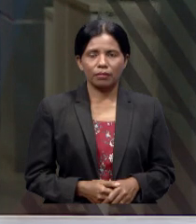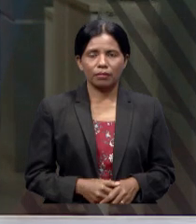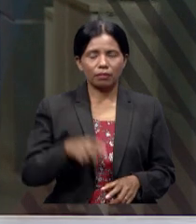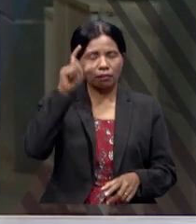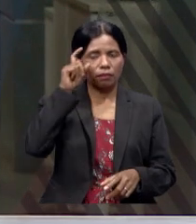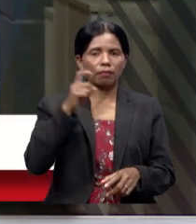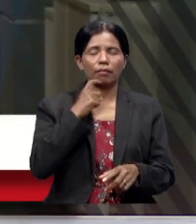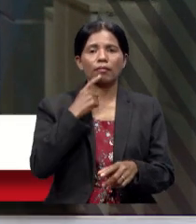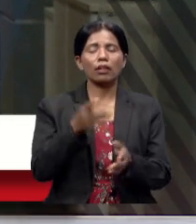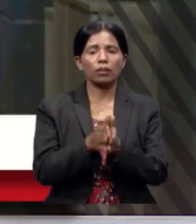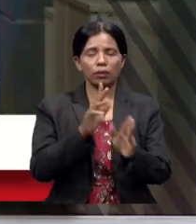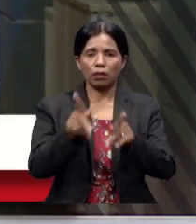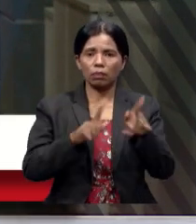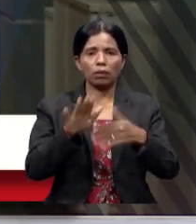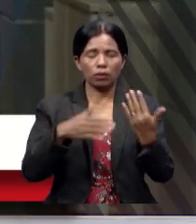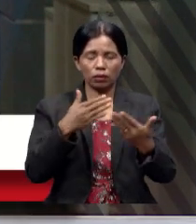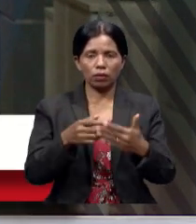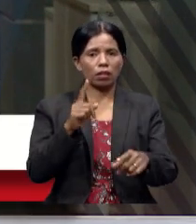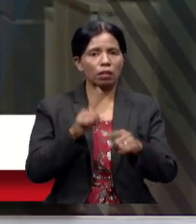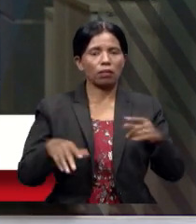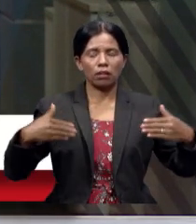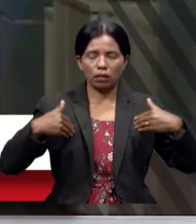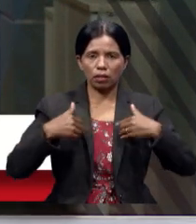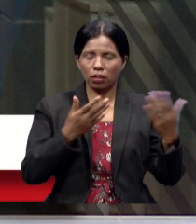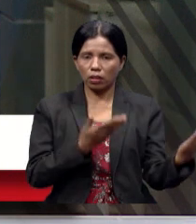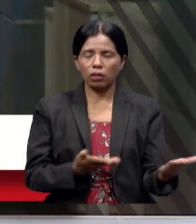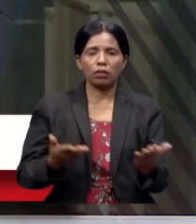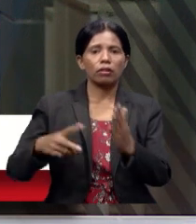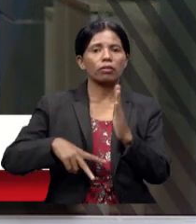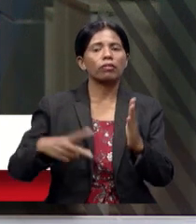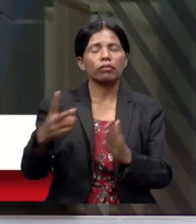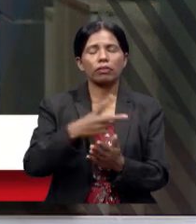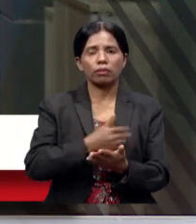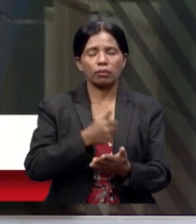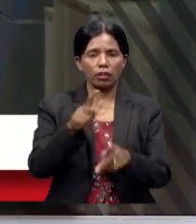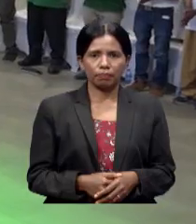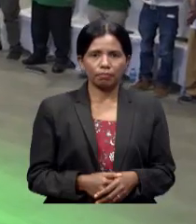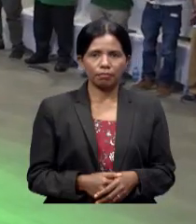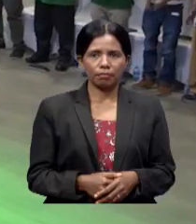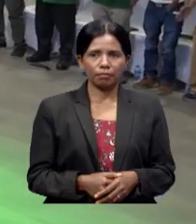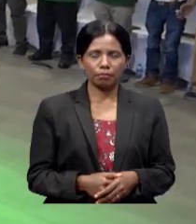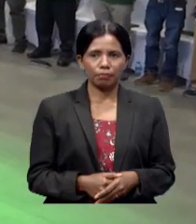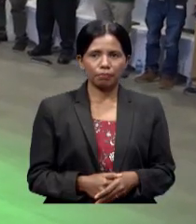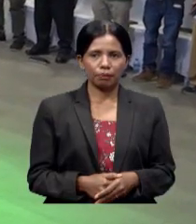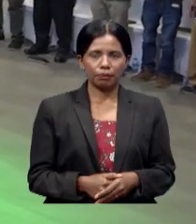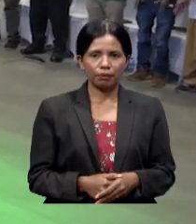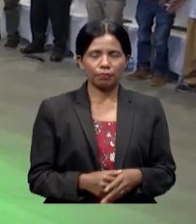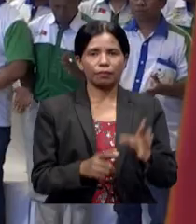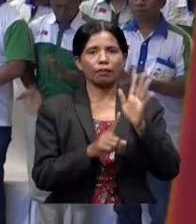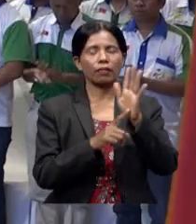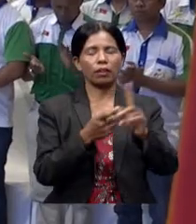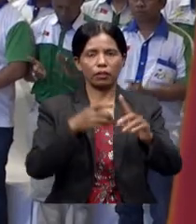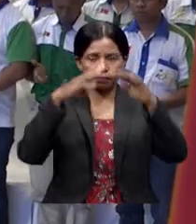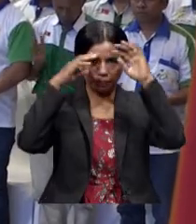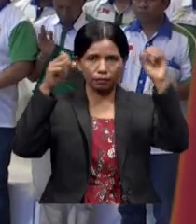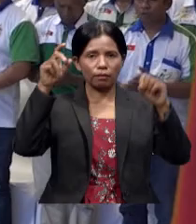Rala Xanana Gusmão, husu apoiante sira, labele kole, hodi lori vitória ba povu, ni moris diak. Apelo ne presidente partido